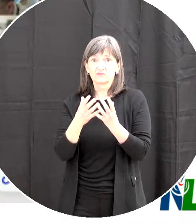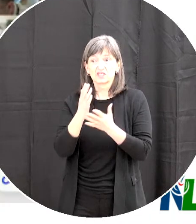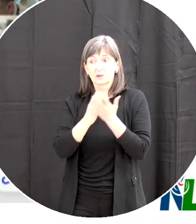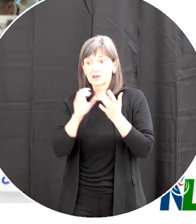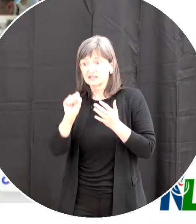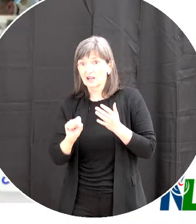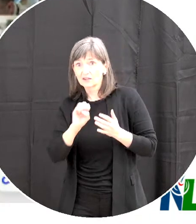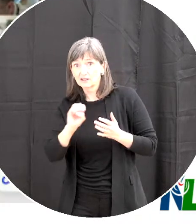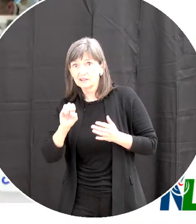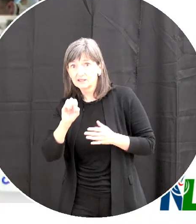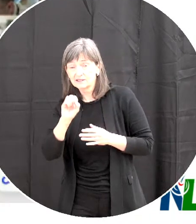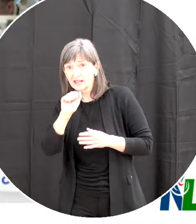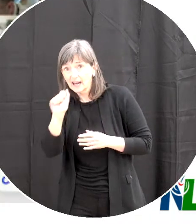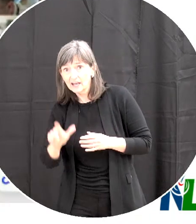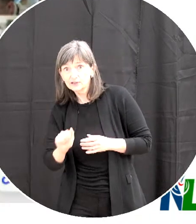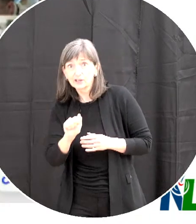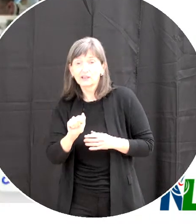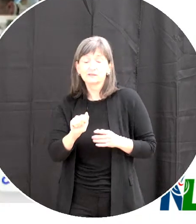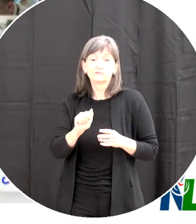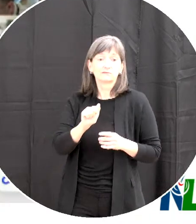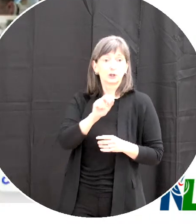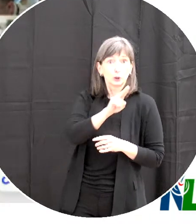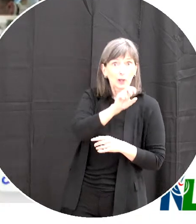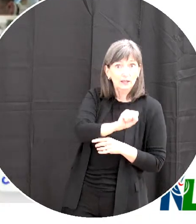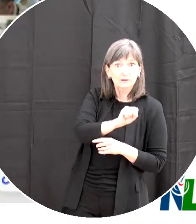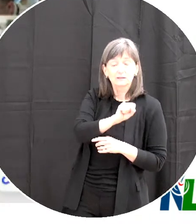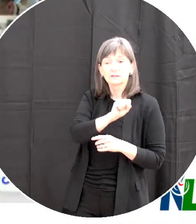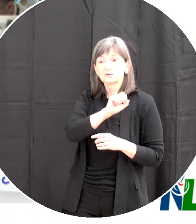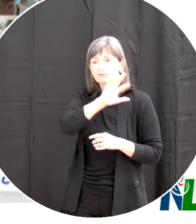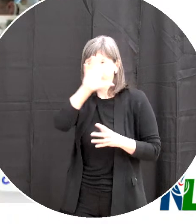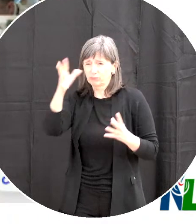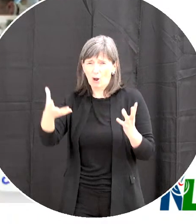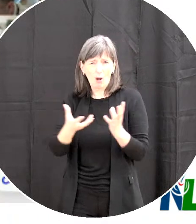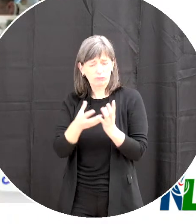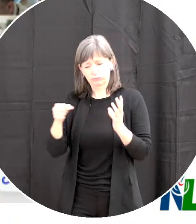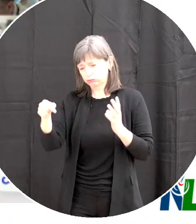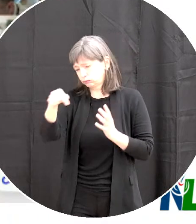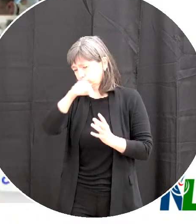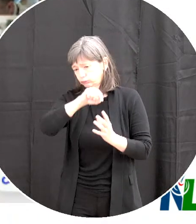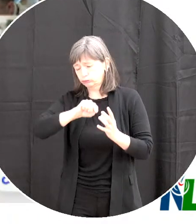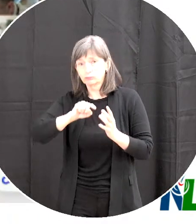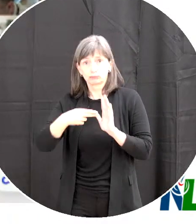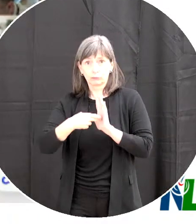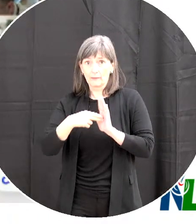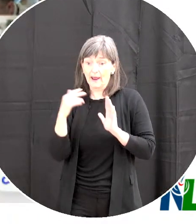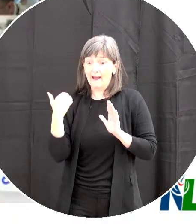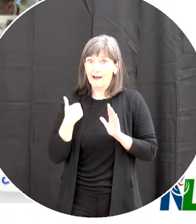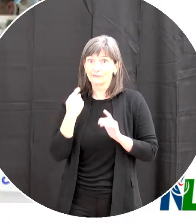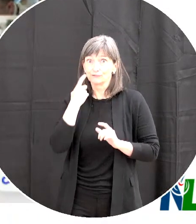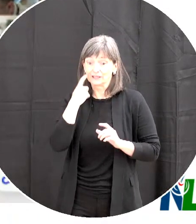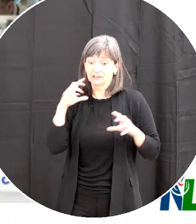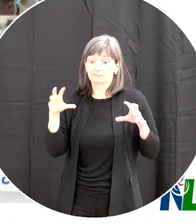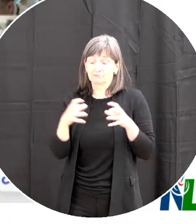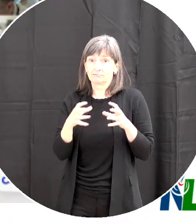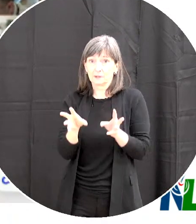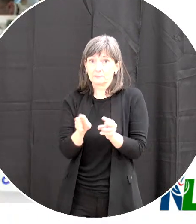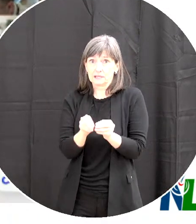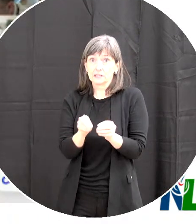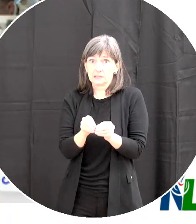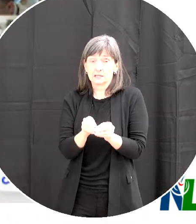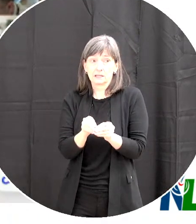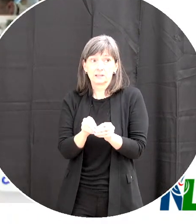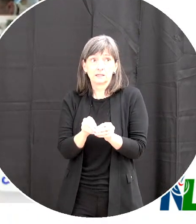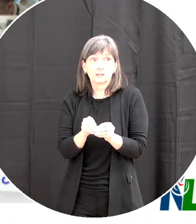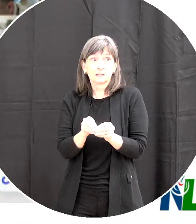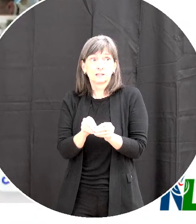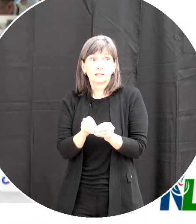Asia, the United States, all over the globe. Every continent was represented recently, and we had a large number of